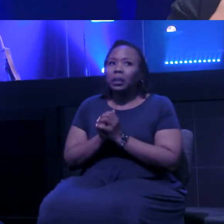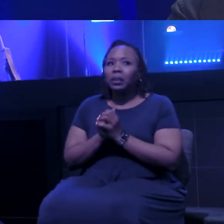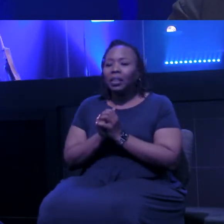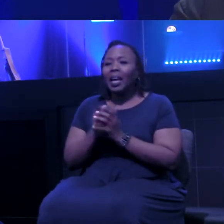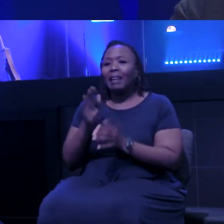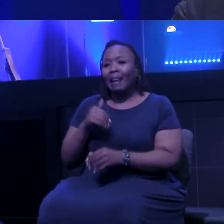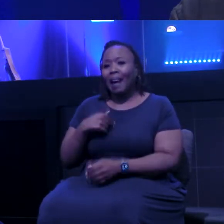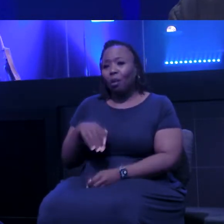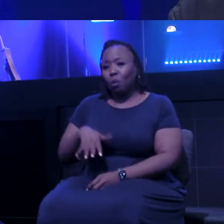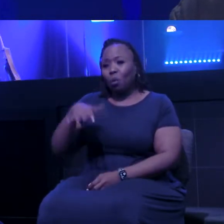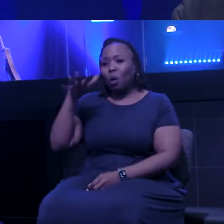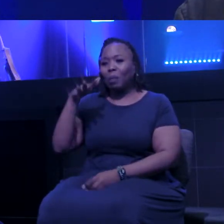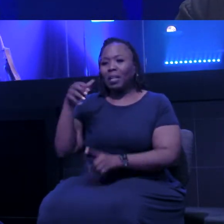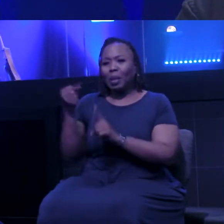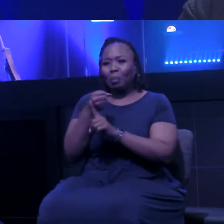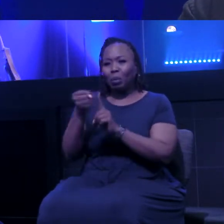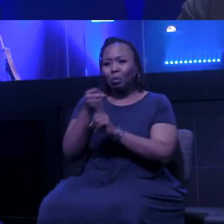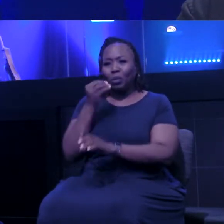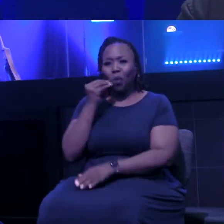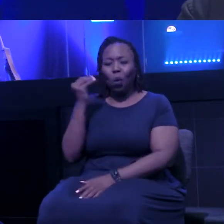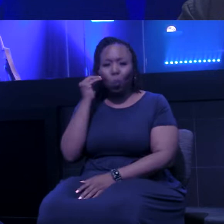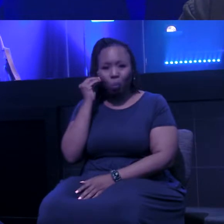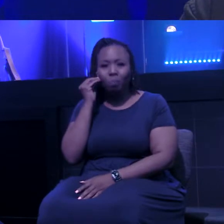I grew up in an abusive home,